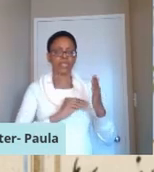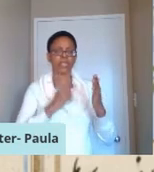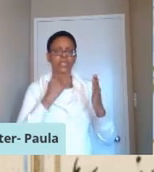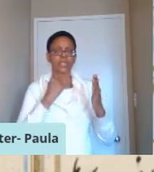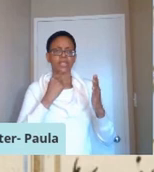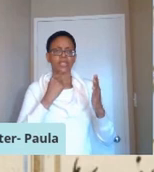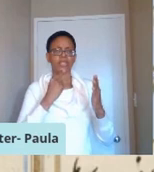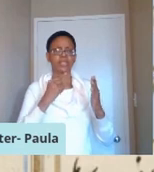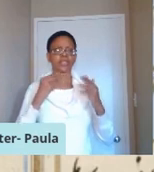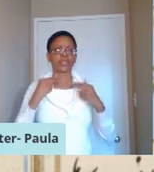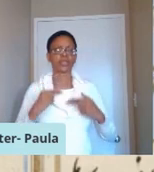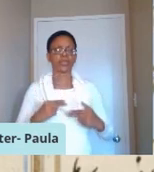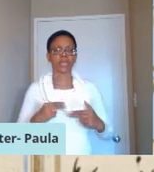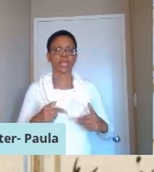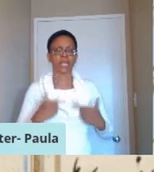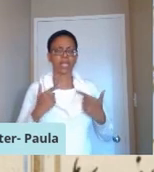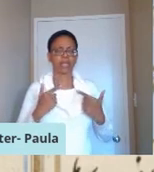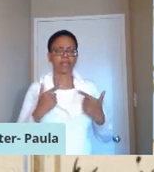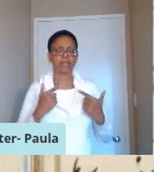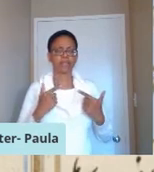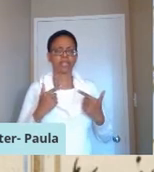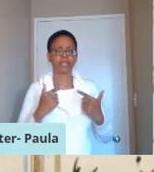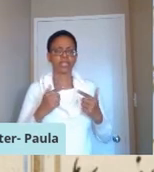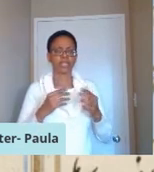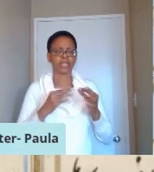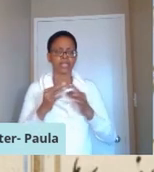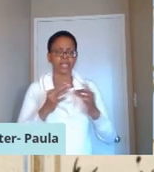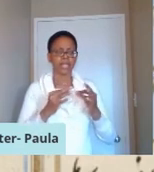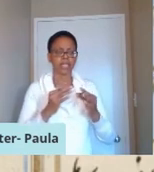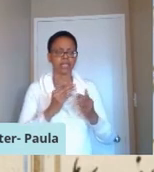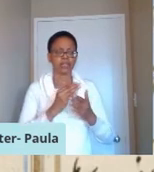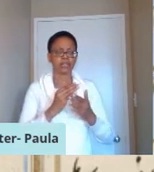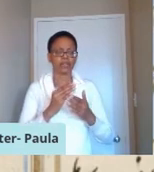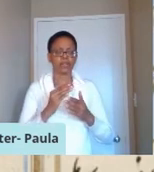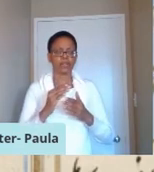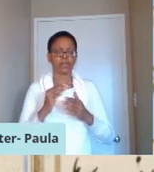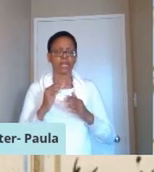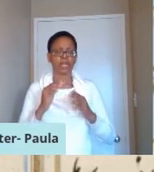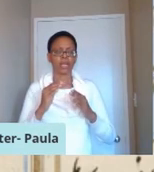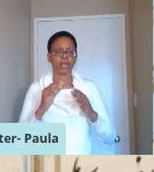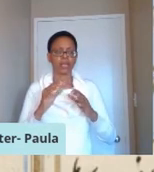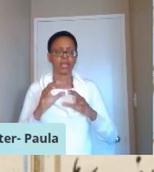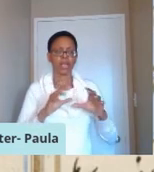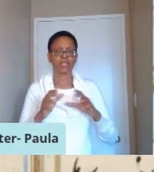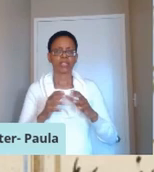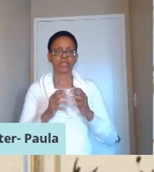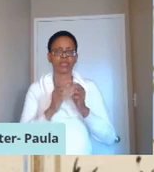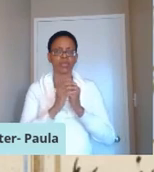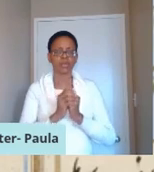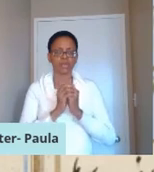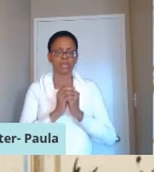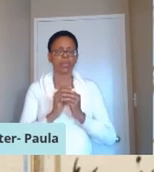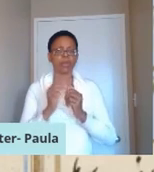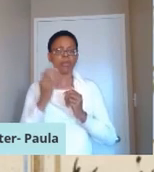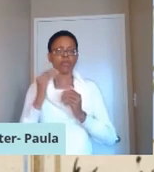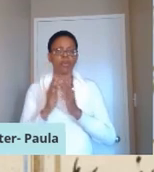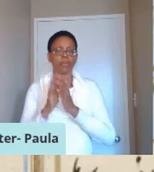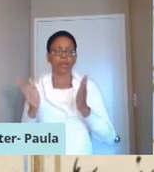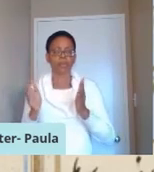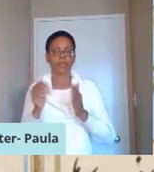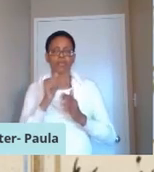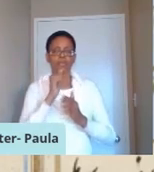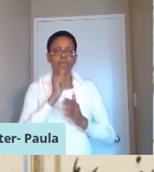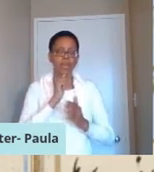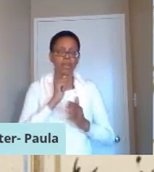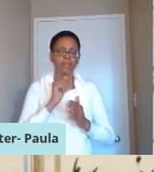life define the scope of Sharia, the acts of worship, both public and private, connected with the pillars